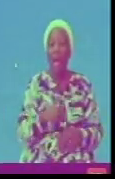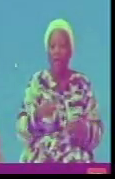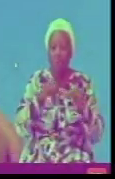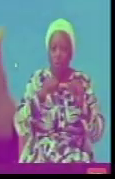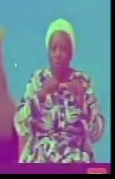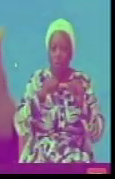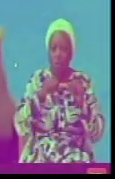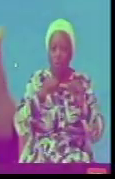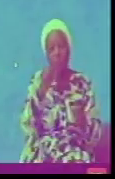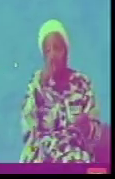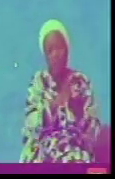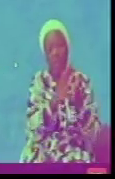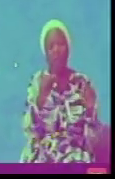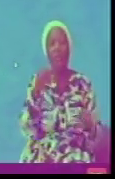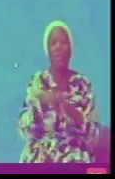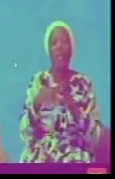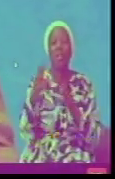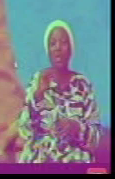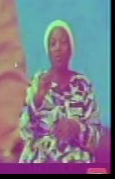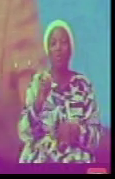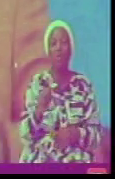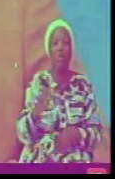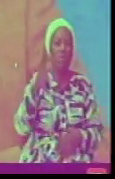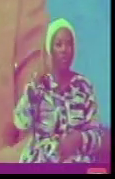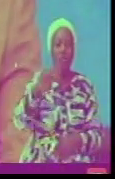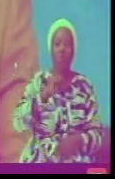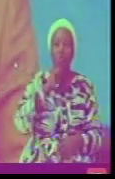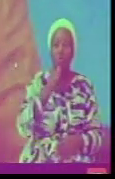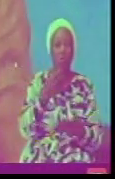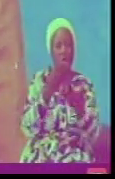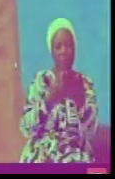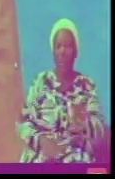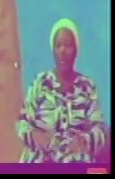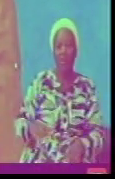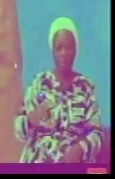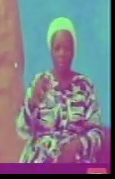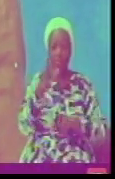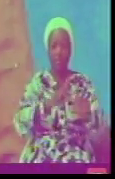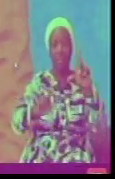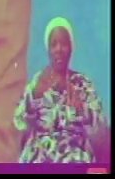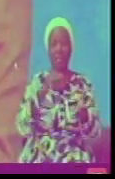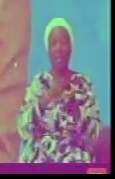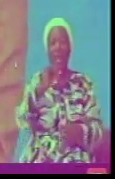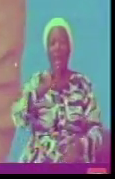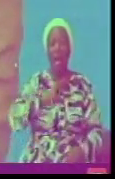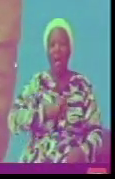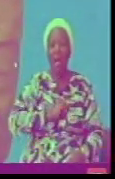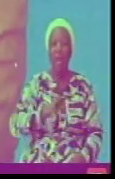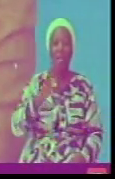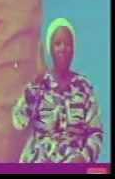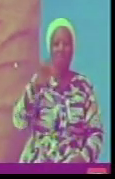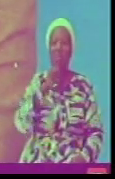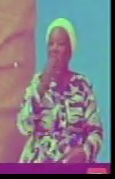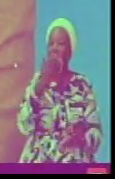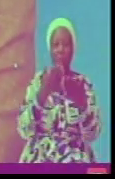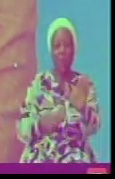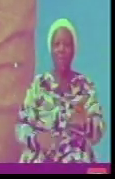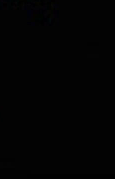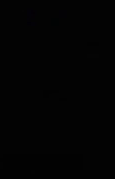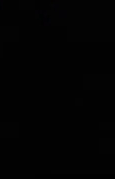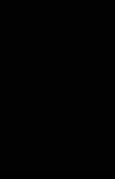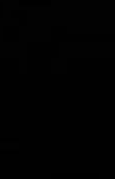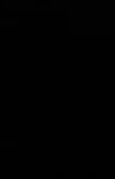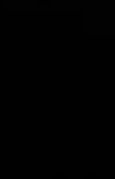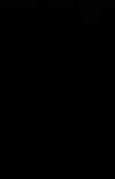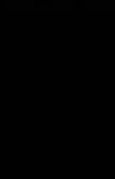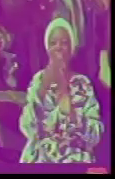that means believes in him and keeps on believing in him, should not perish.